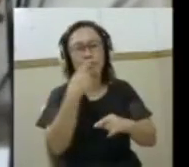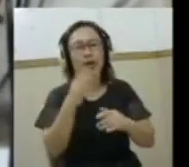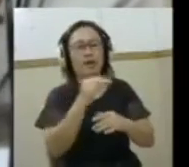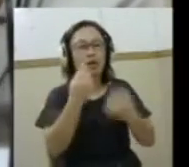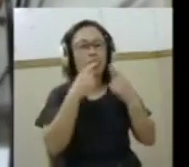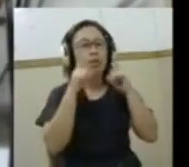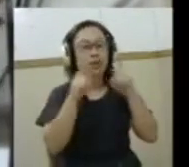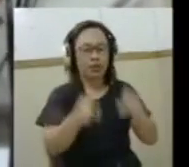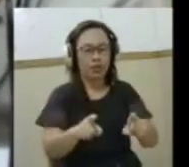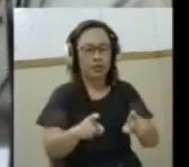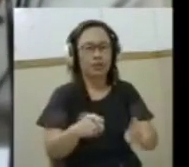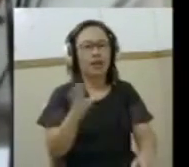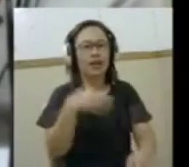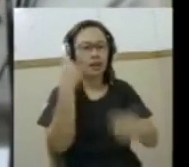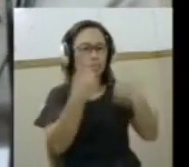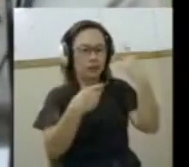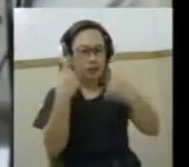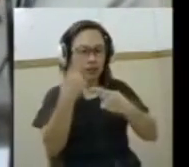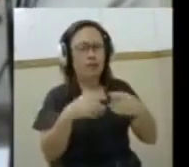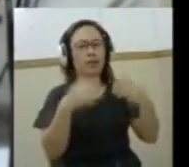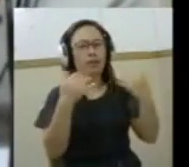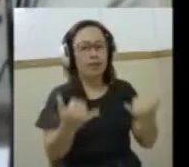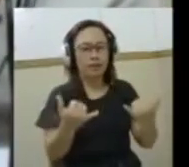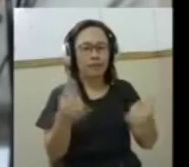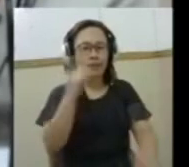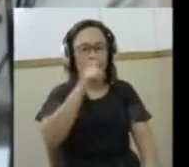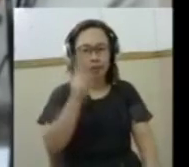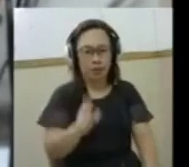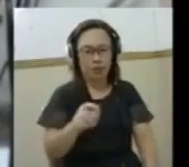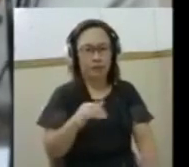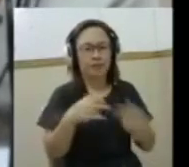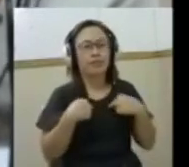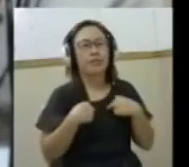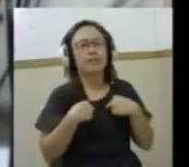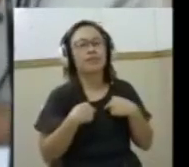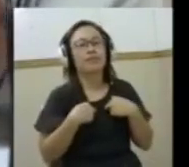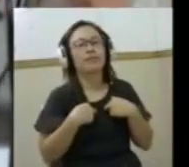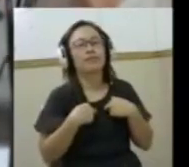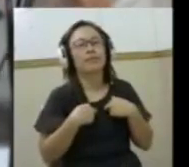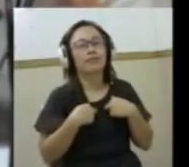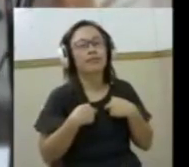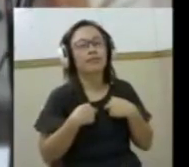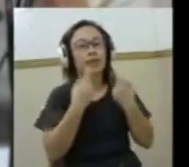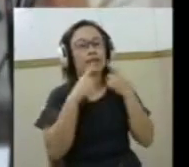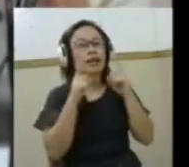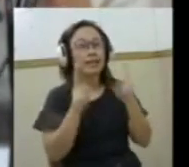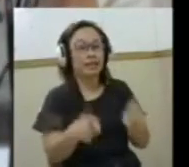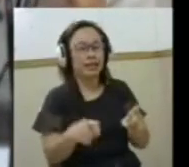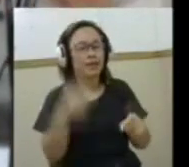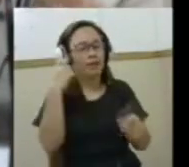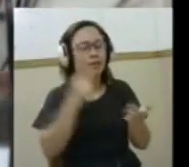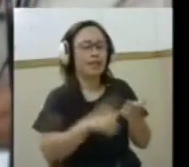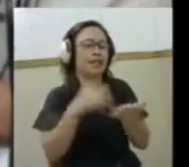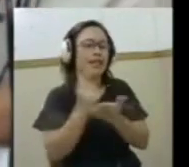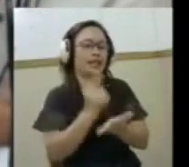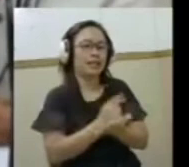or concerns. Thank you. And now here are the questions that you will have to answer for this